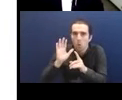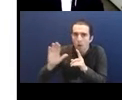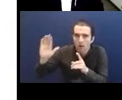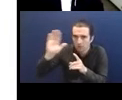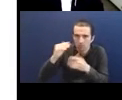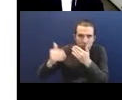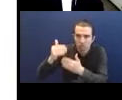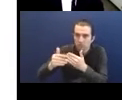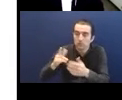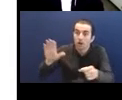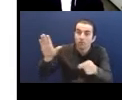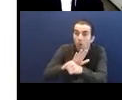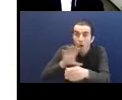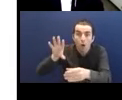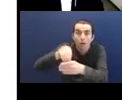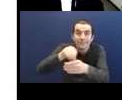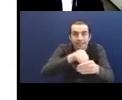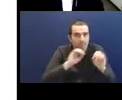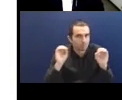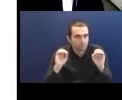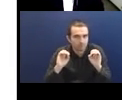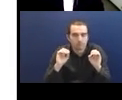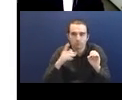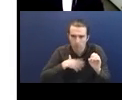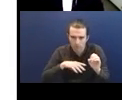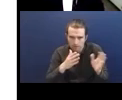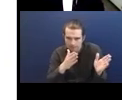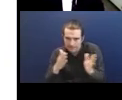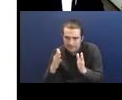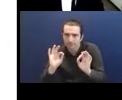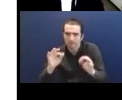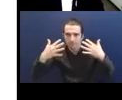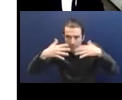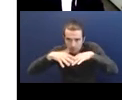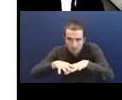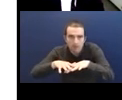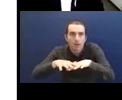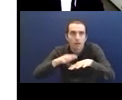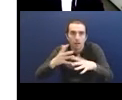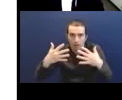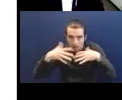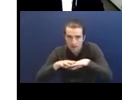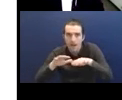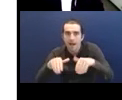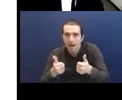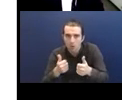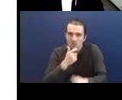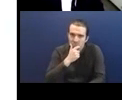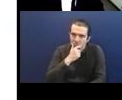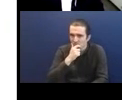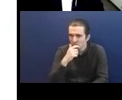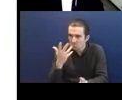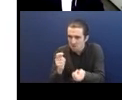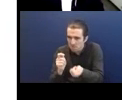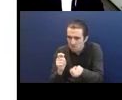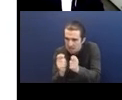to make the child function as if they didn't have their impairment. Very much medical model approach, and